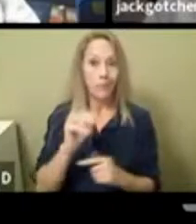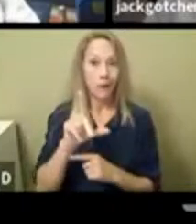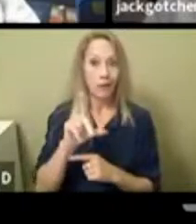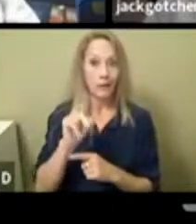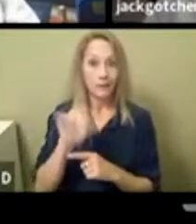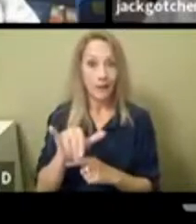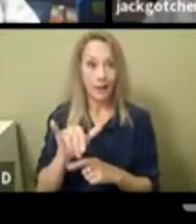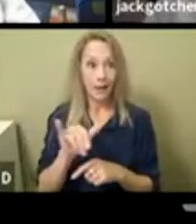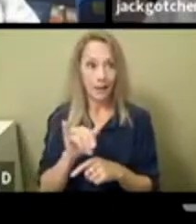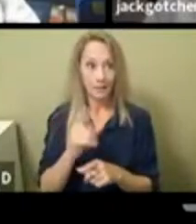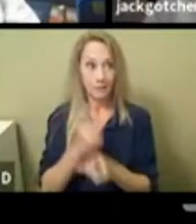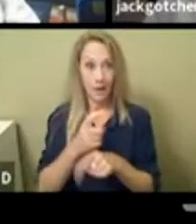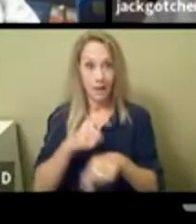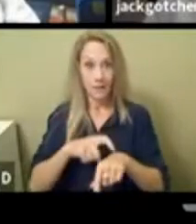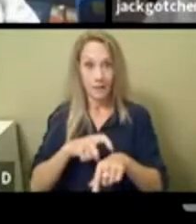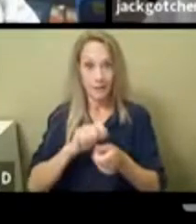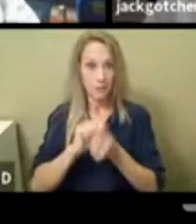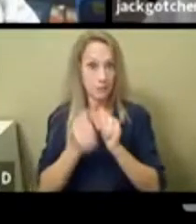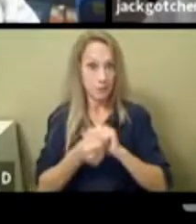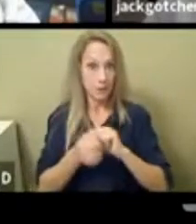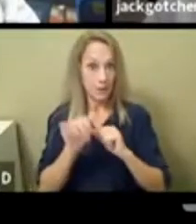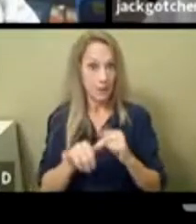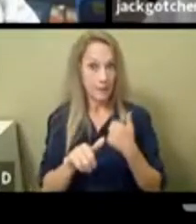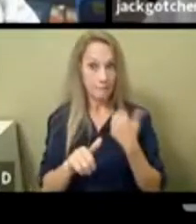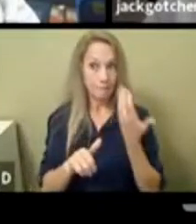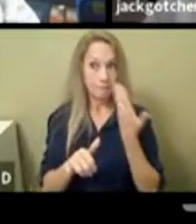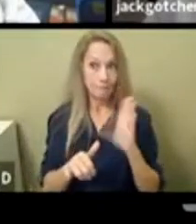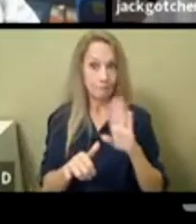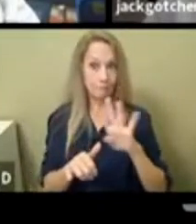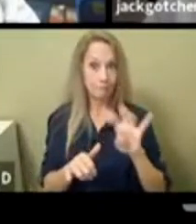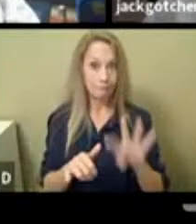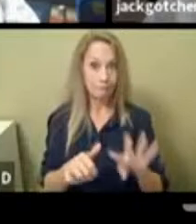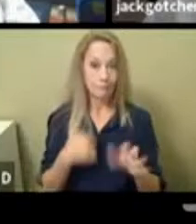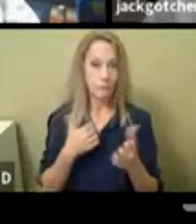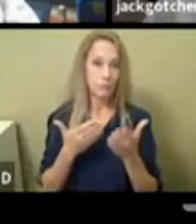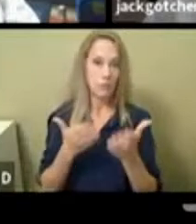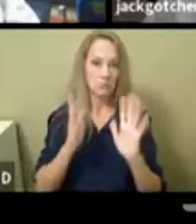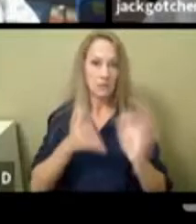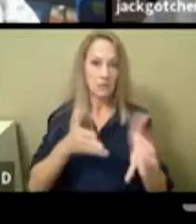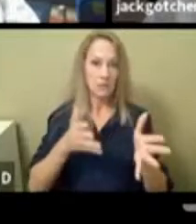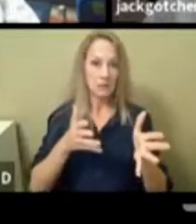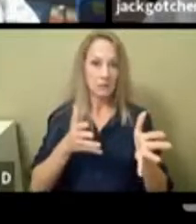this. So I would recommend leaving it in place.